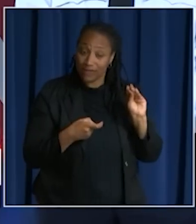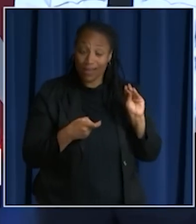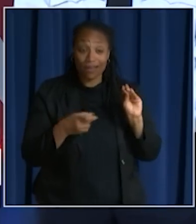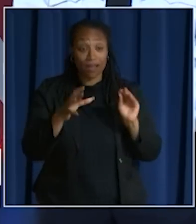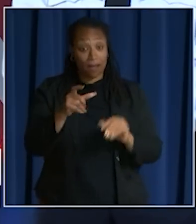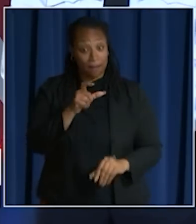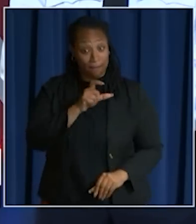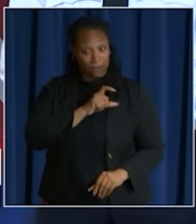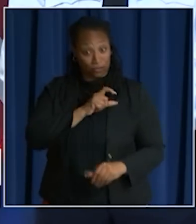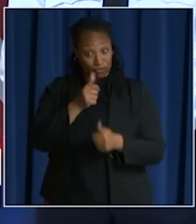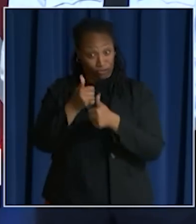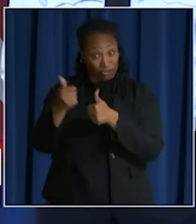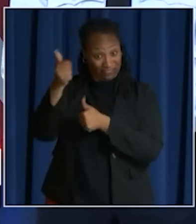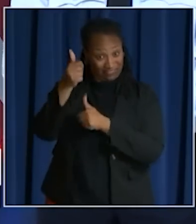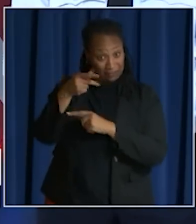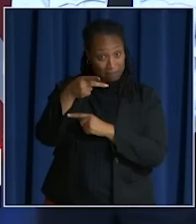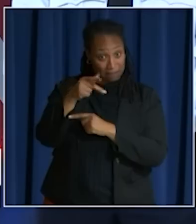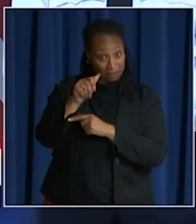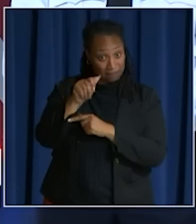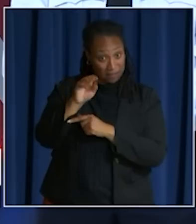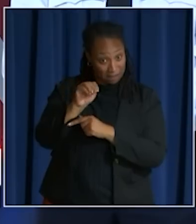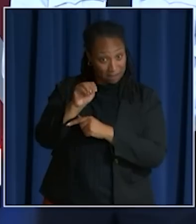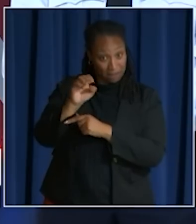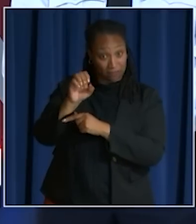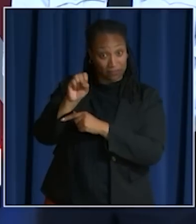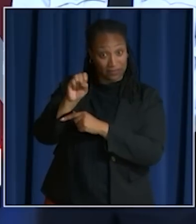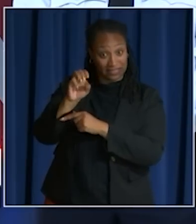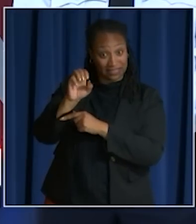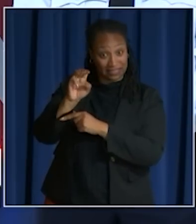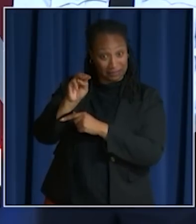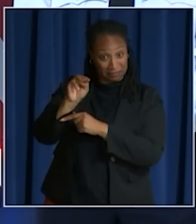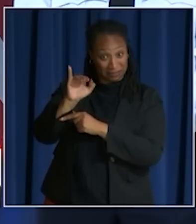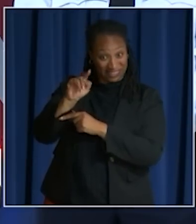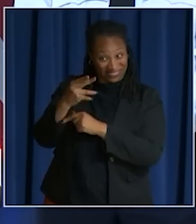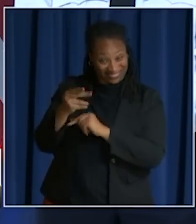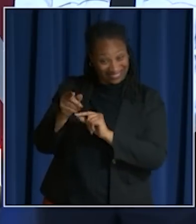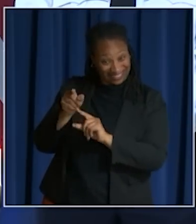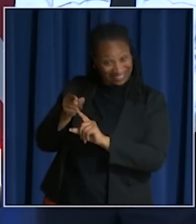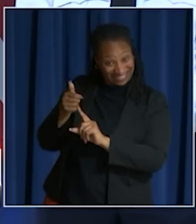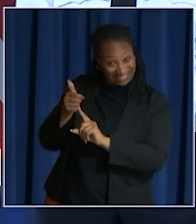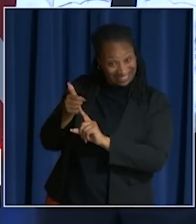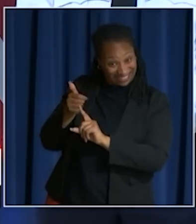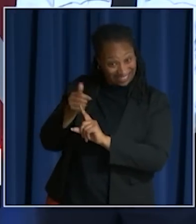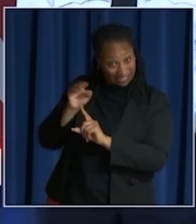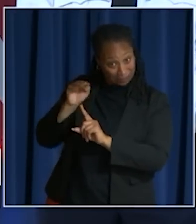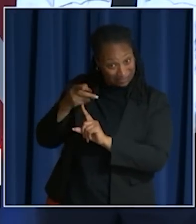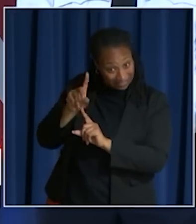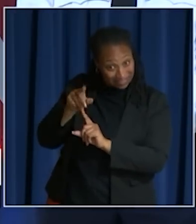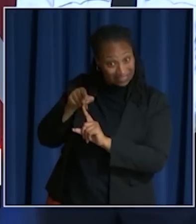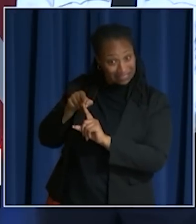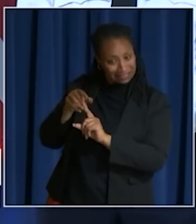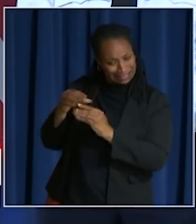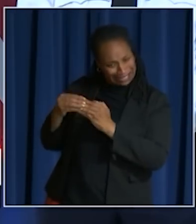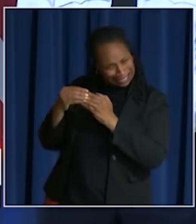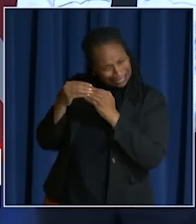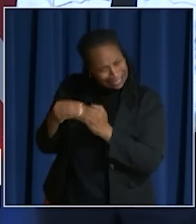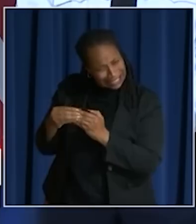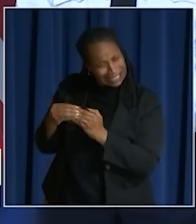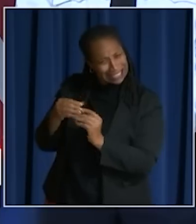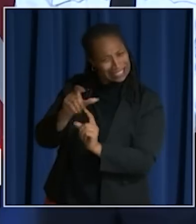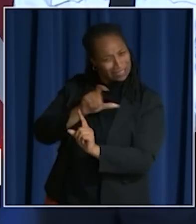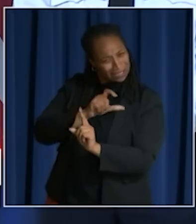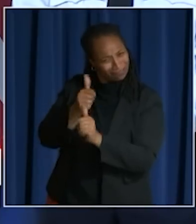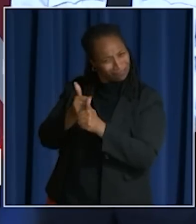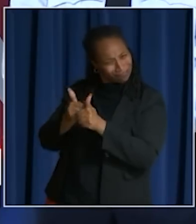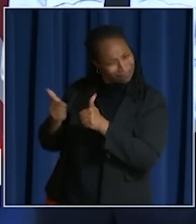Police Department, and its 3,100 members work under her direction. The Home